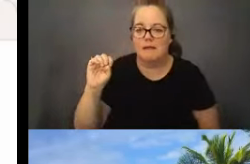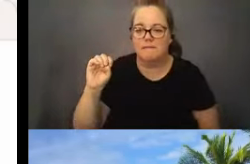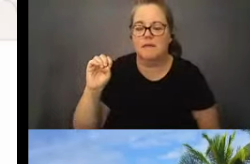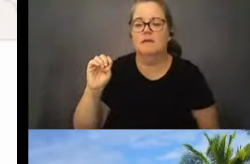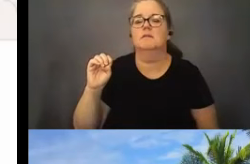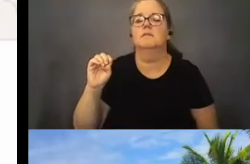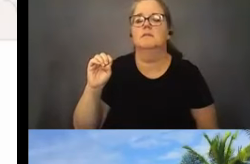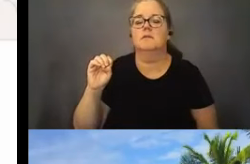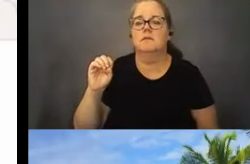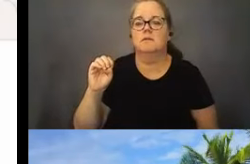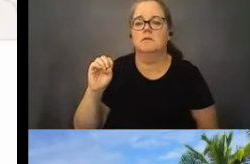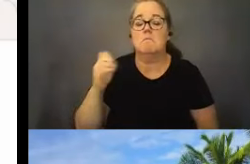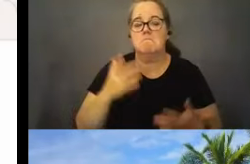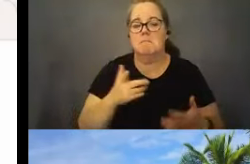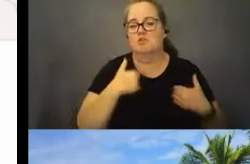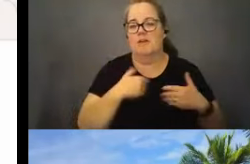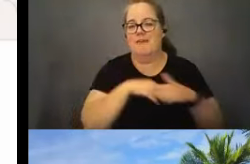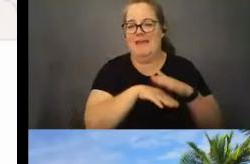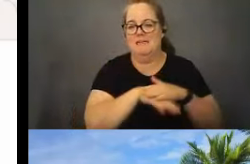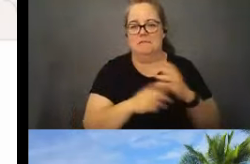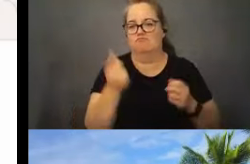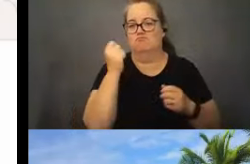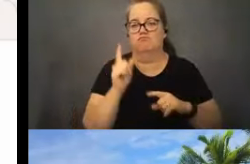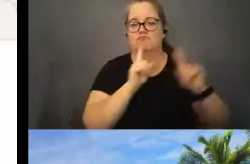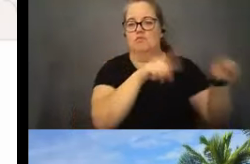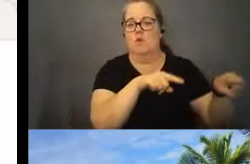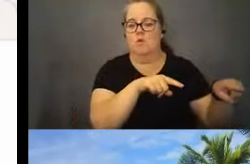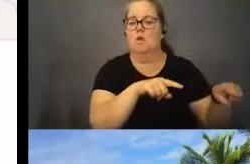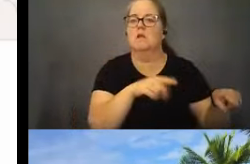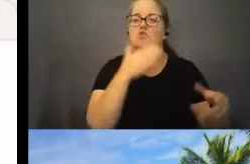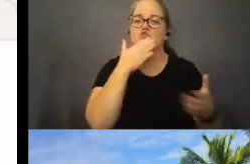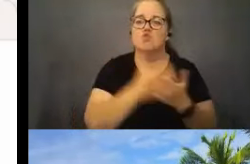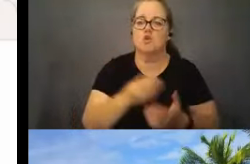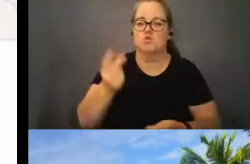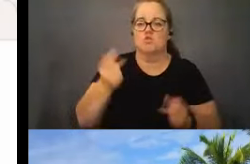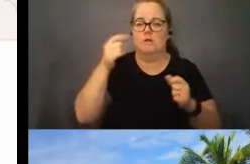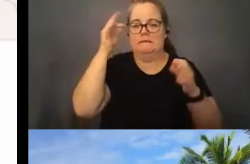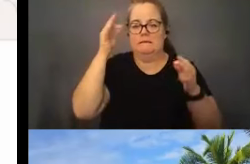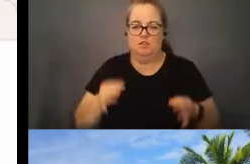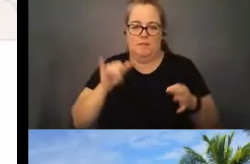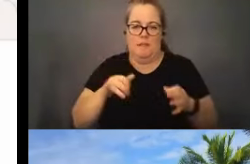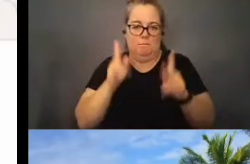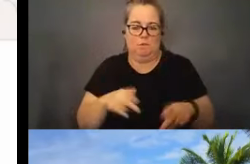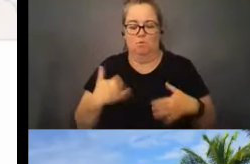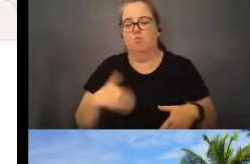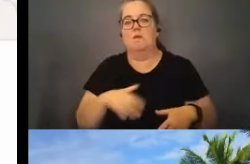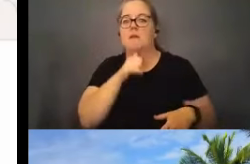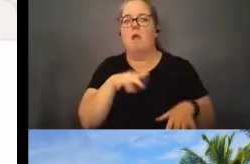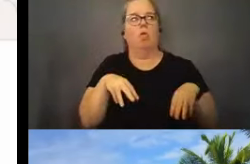would have access to that quickly. So he's making good, quick decisions. Instead of trying to pick